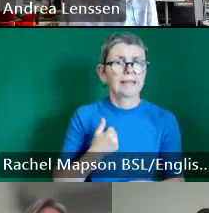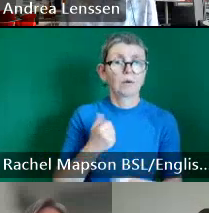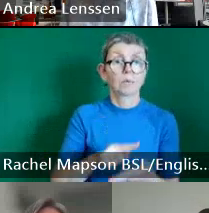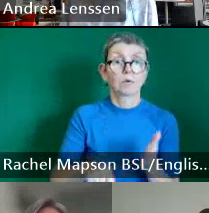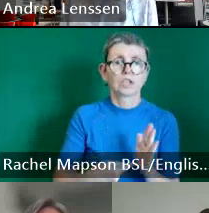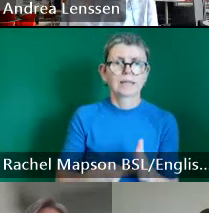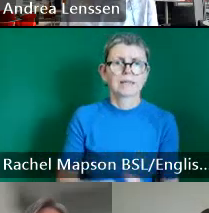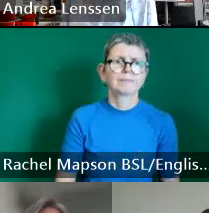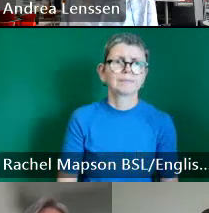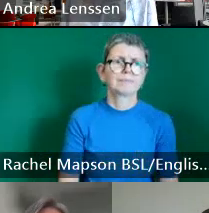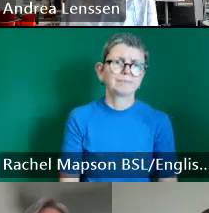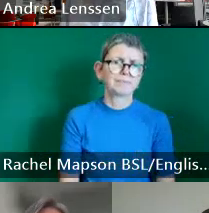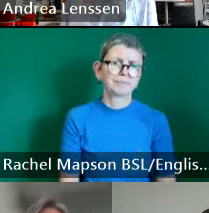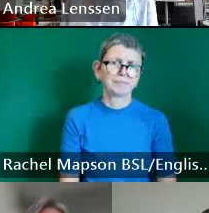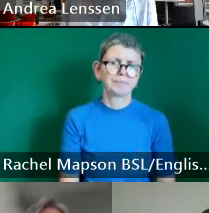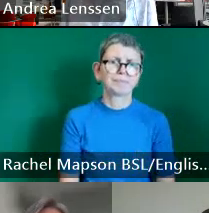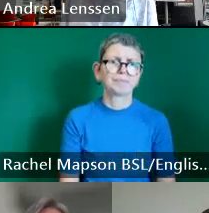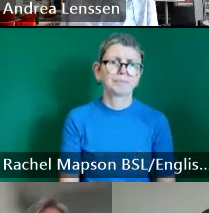Now,